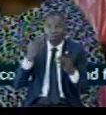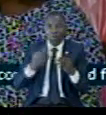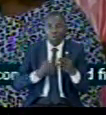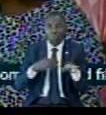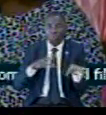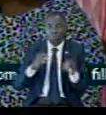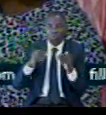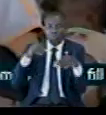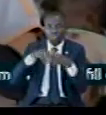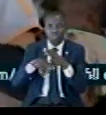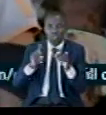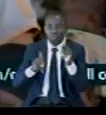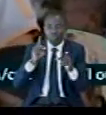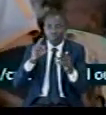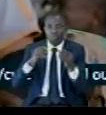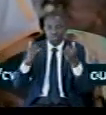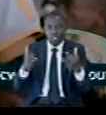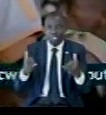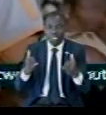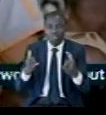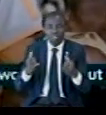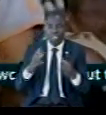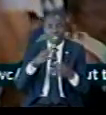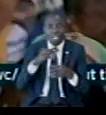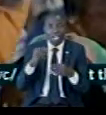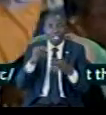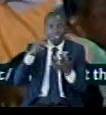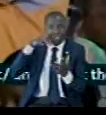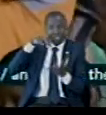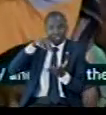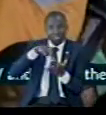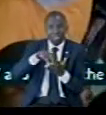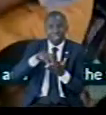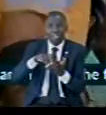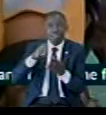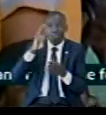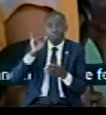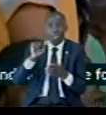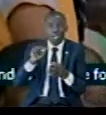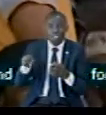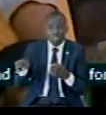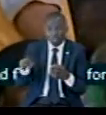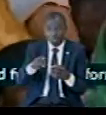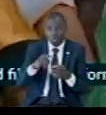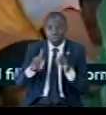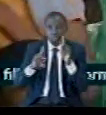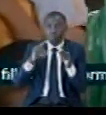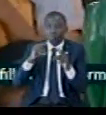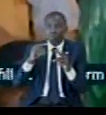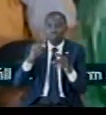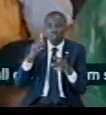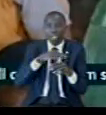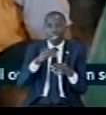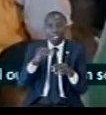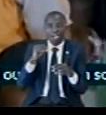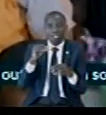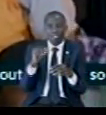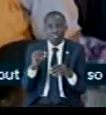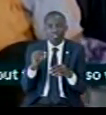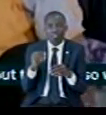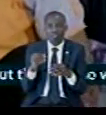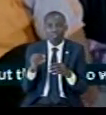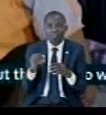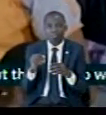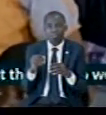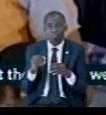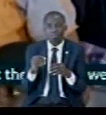now and stand by those people. Take them one by one. Take all